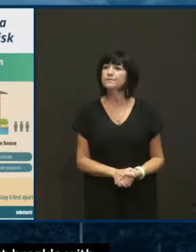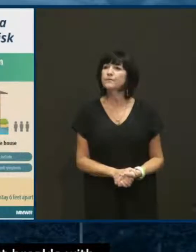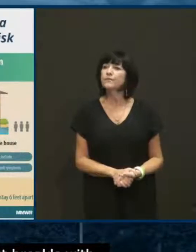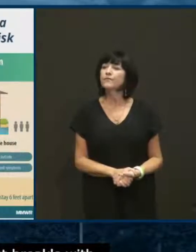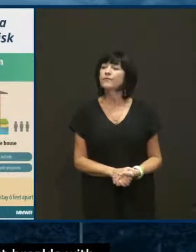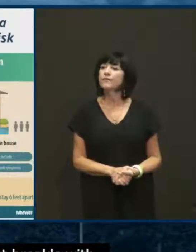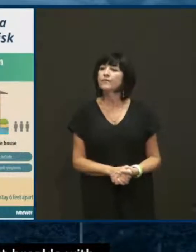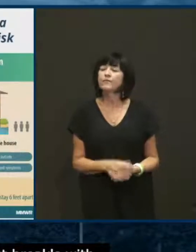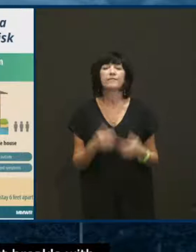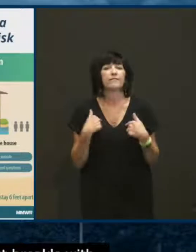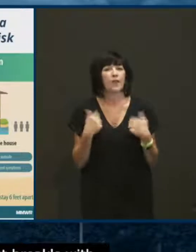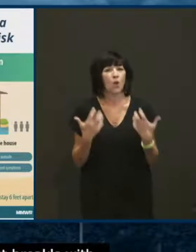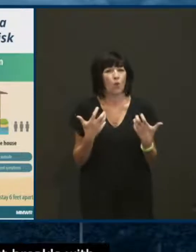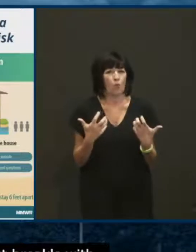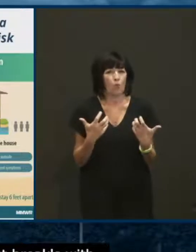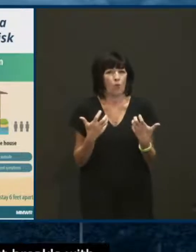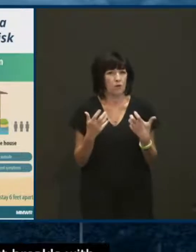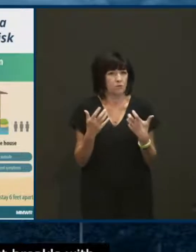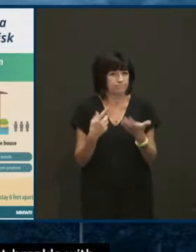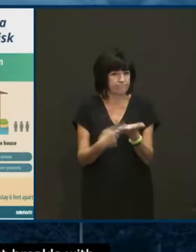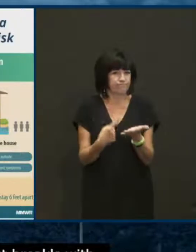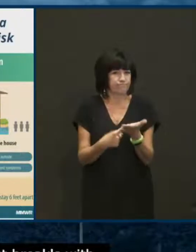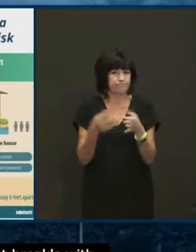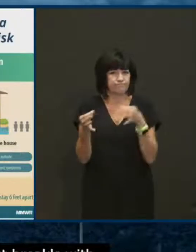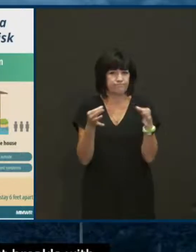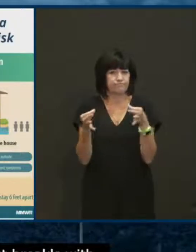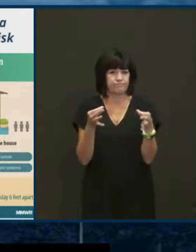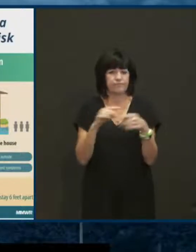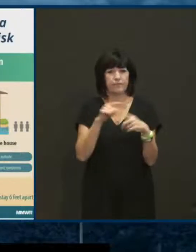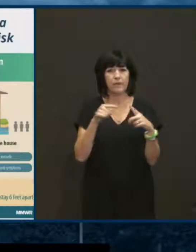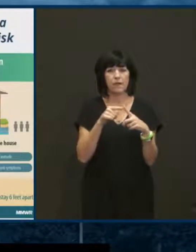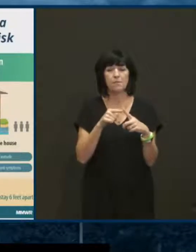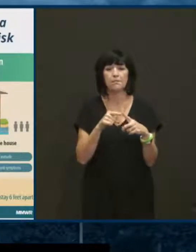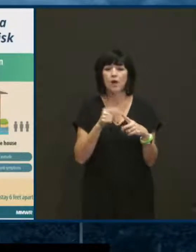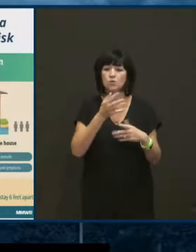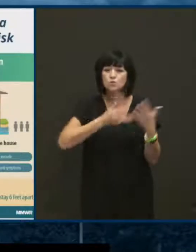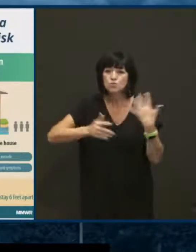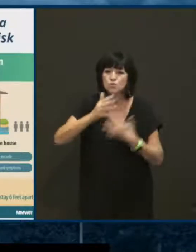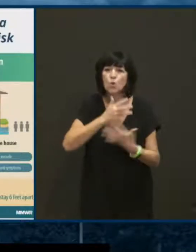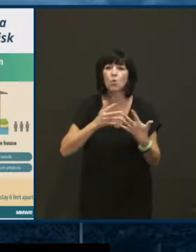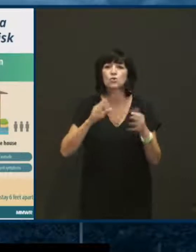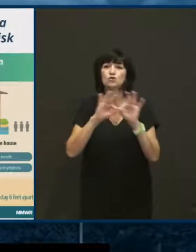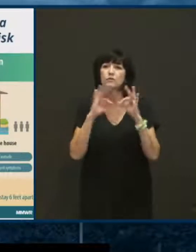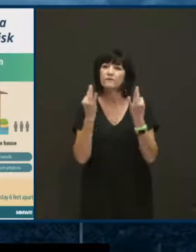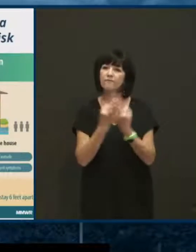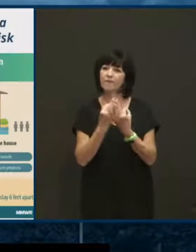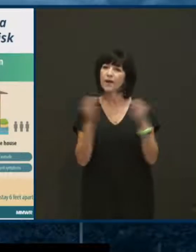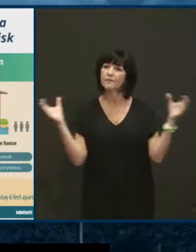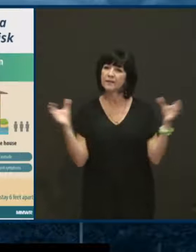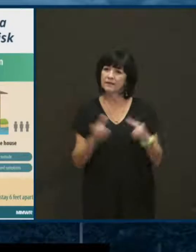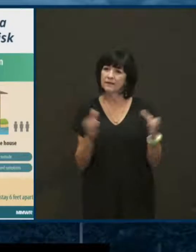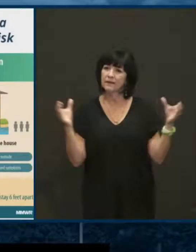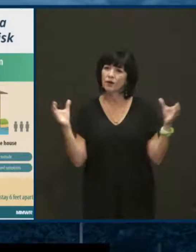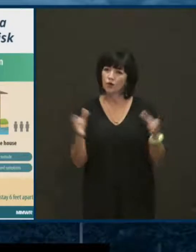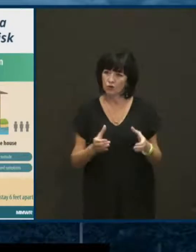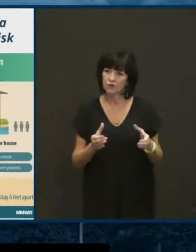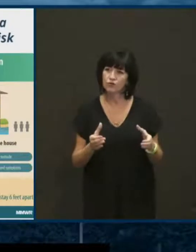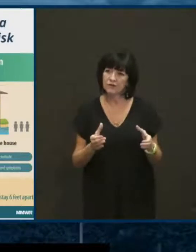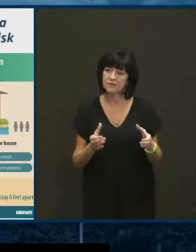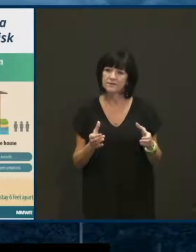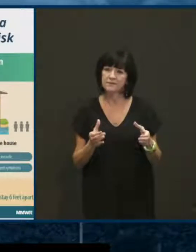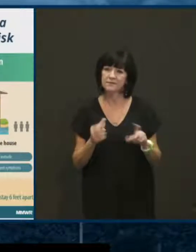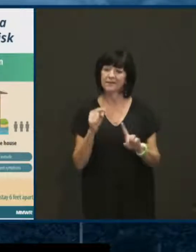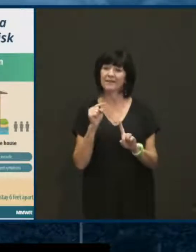I want to talk a little bit about social and family gatherings. These are settings that remain a